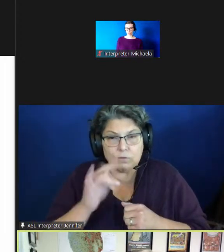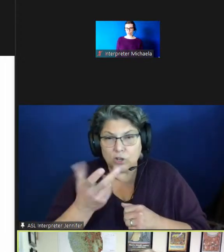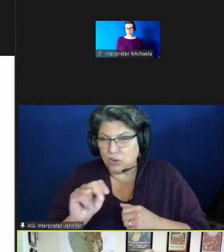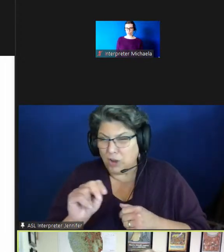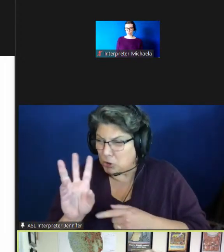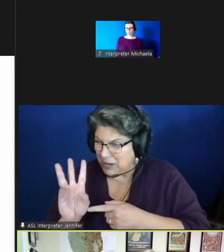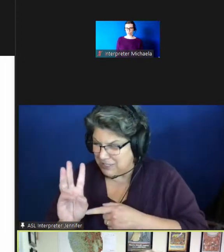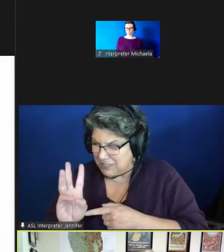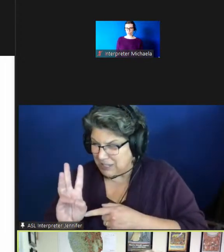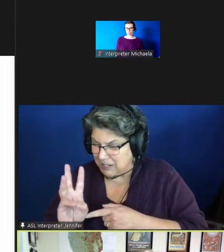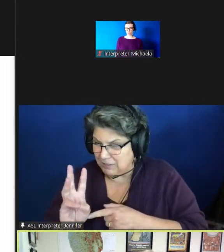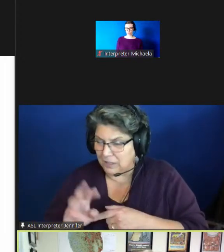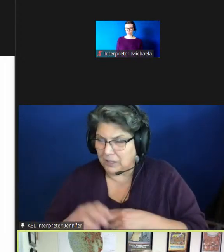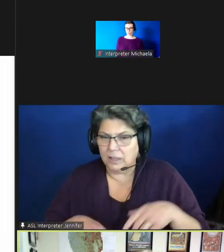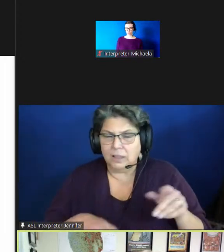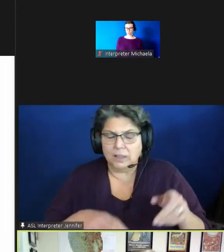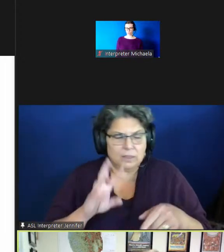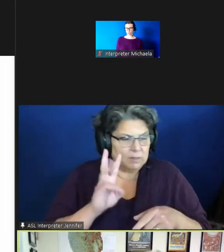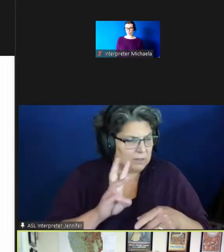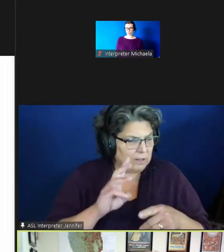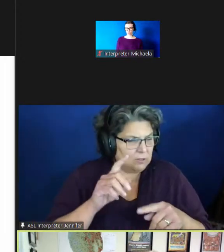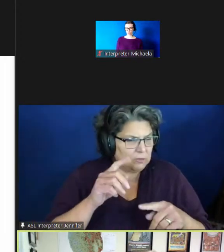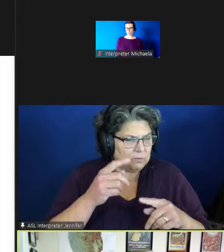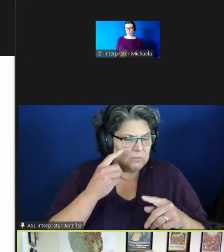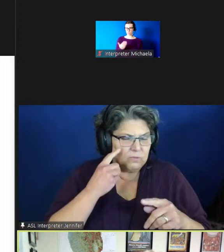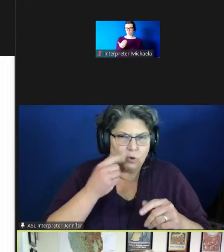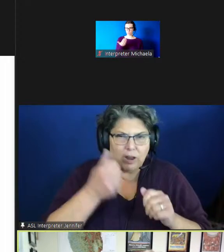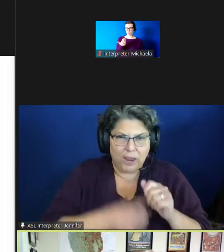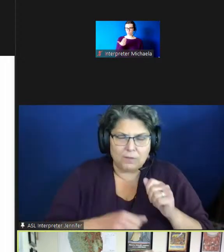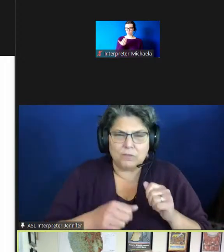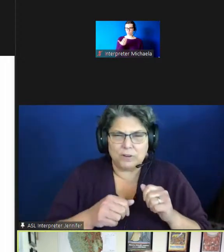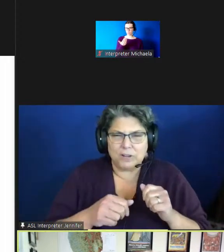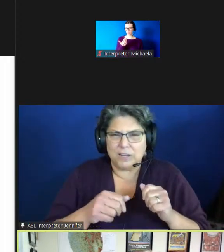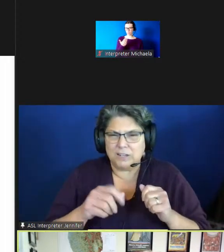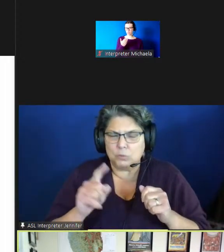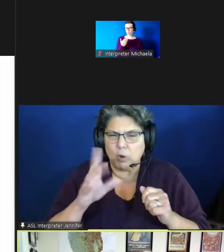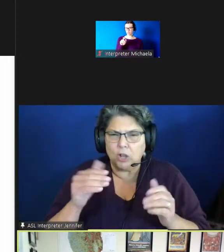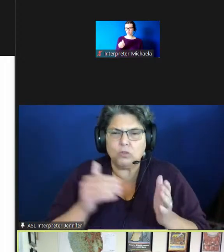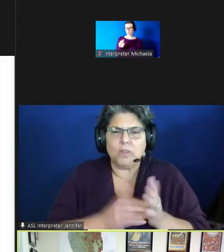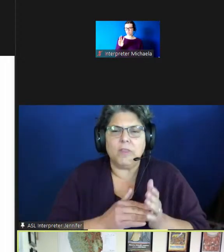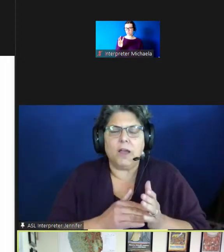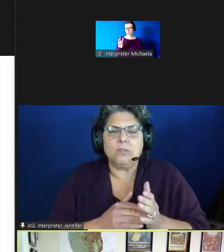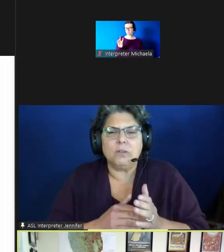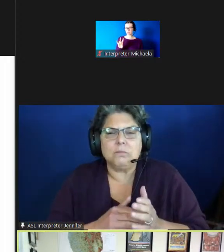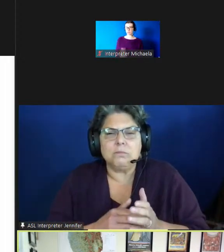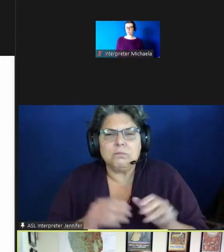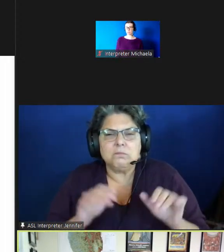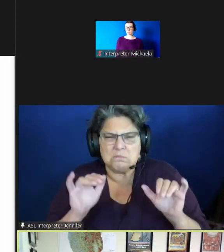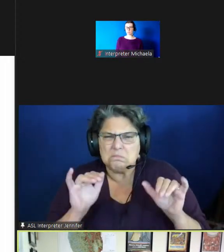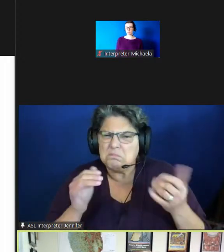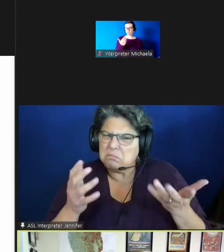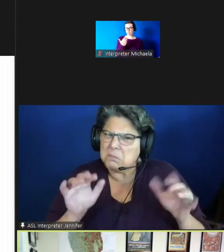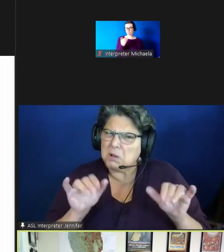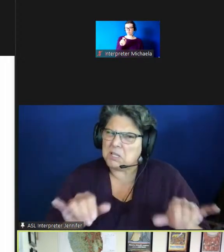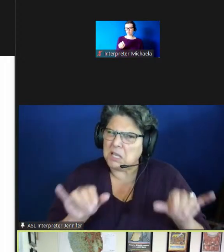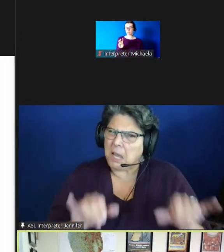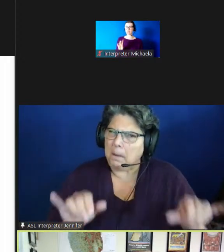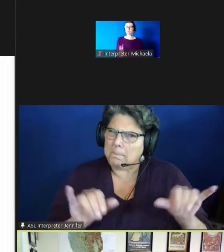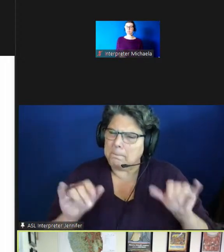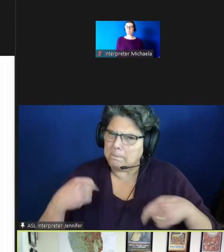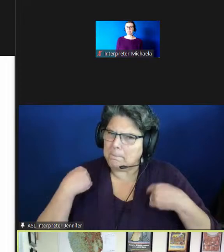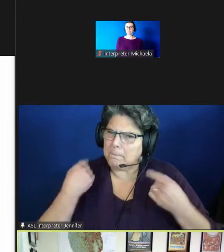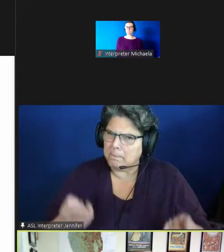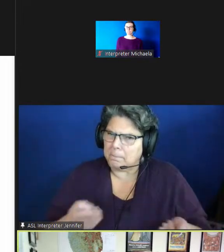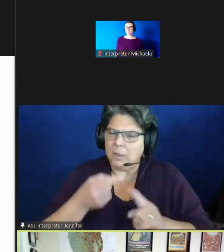15.67 per 100,000, which is in the range of what it had been in the last 30 days. with a